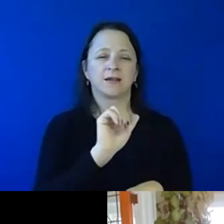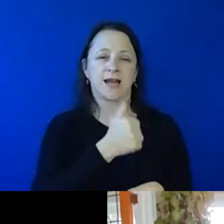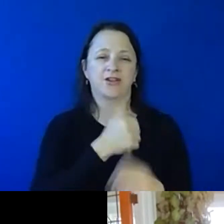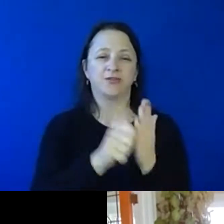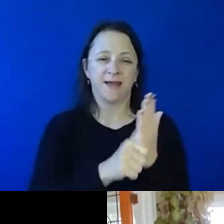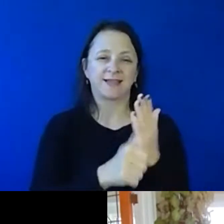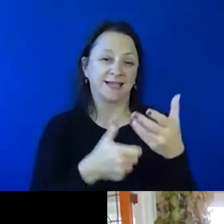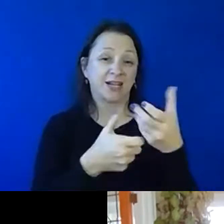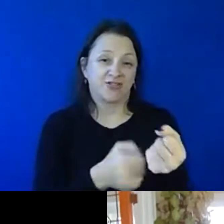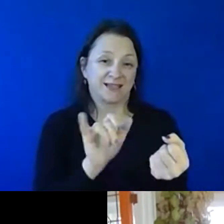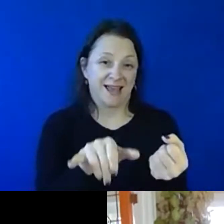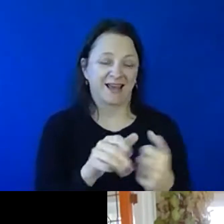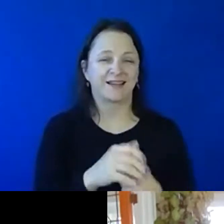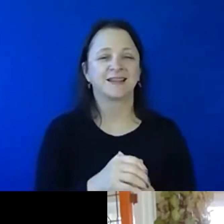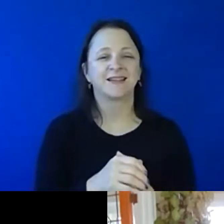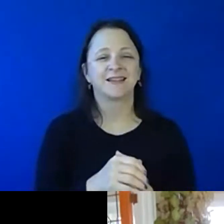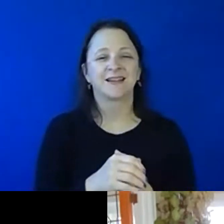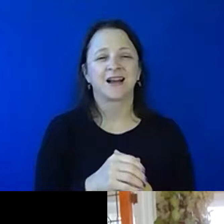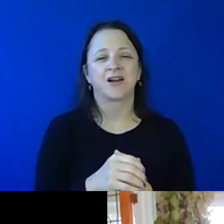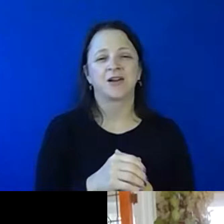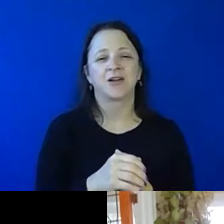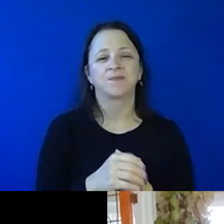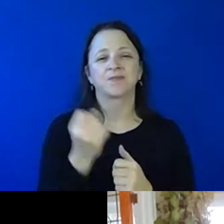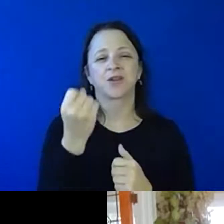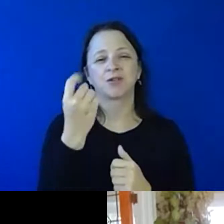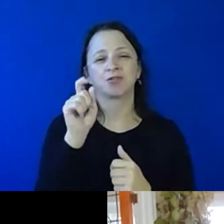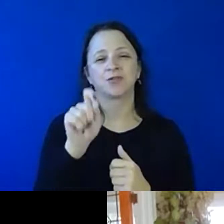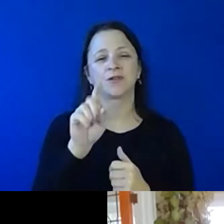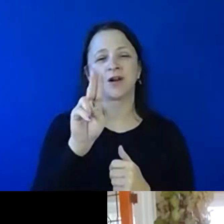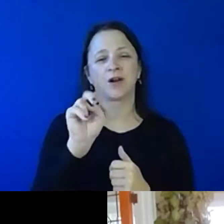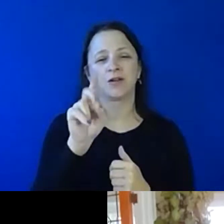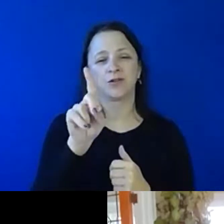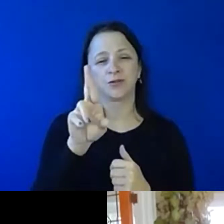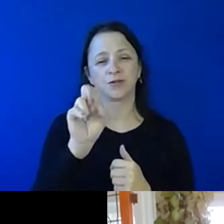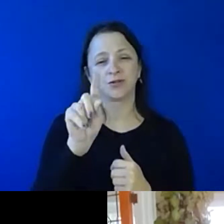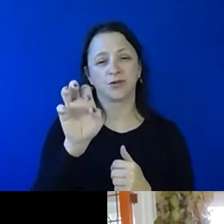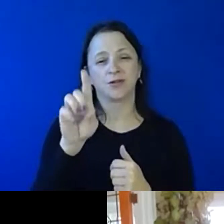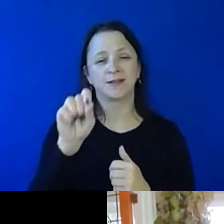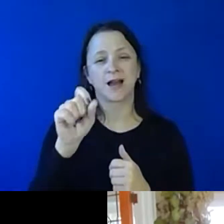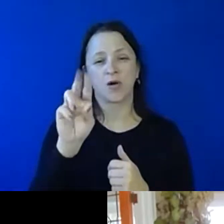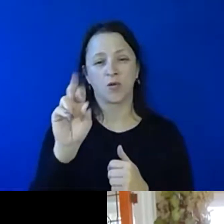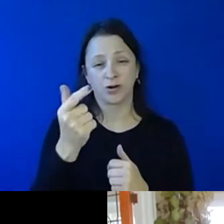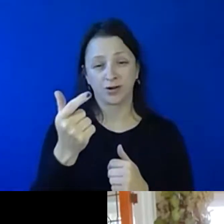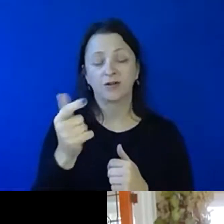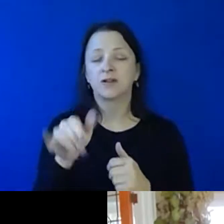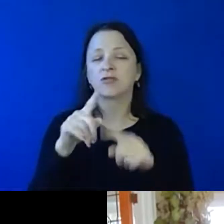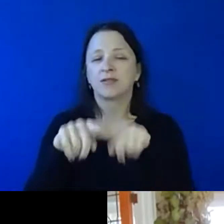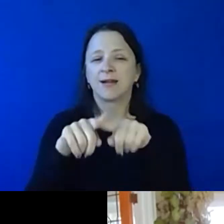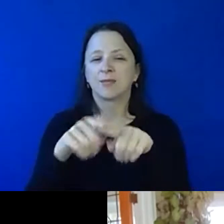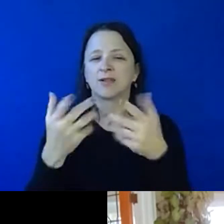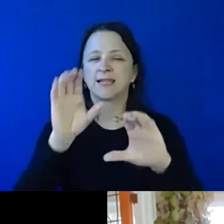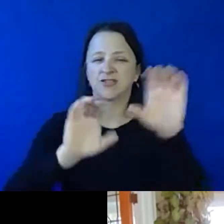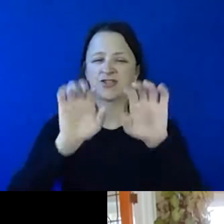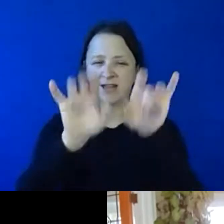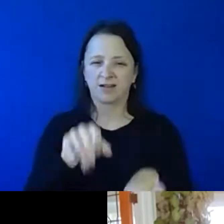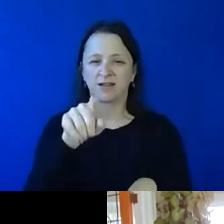trust, and things like understood.org, which is typically really quite reliable. And so you can actually search things